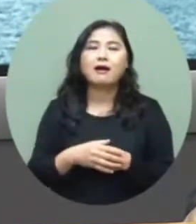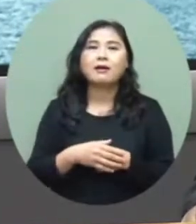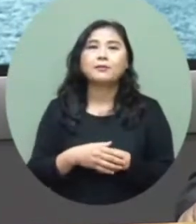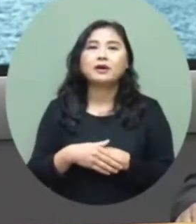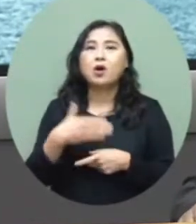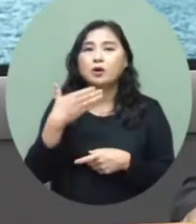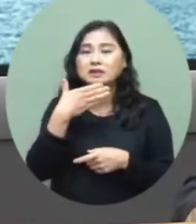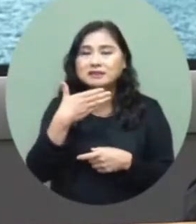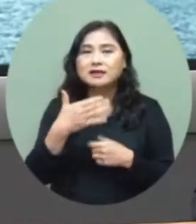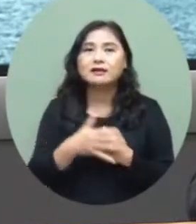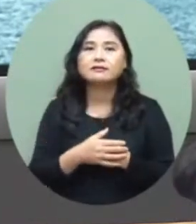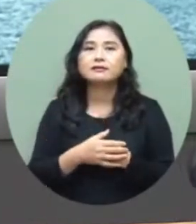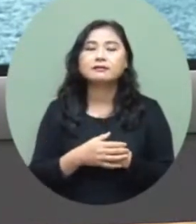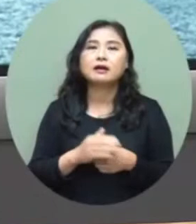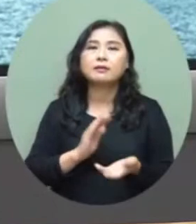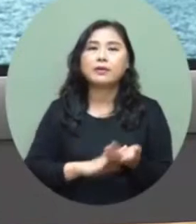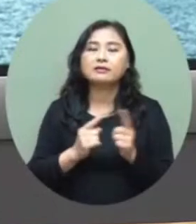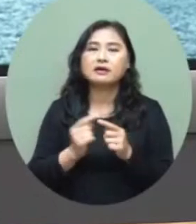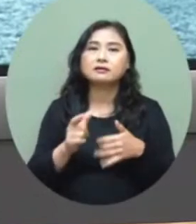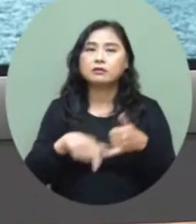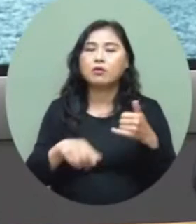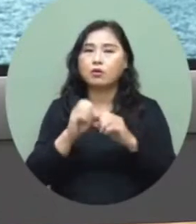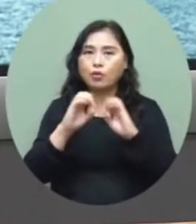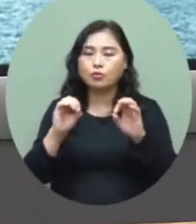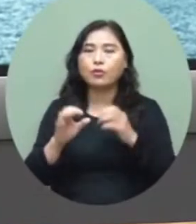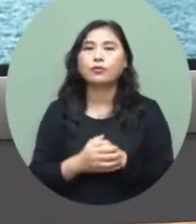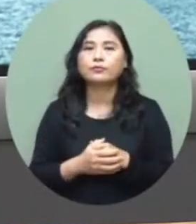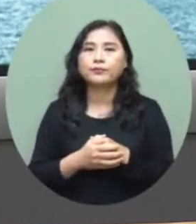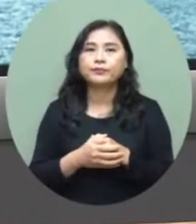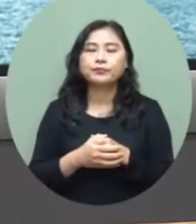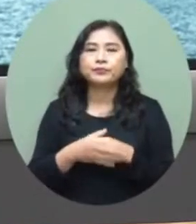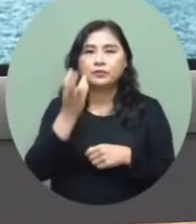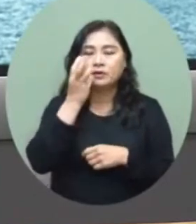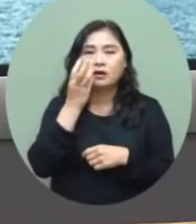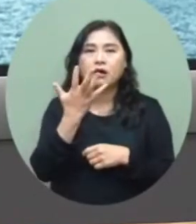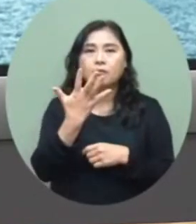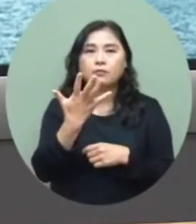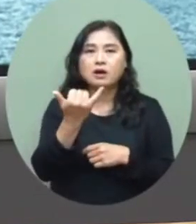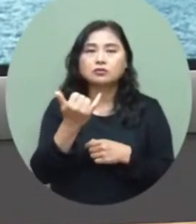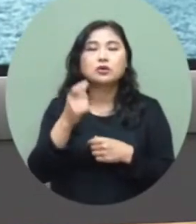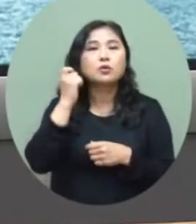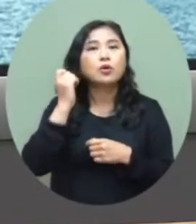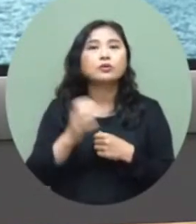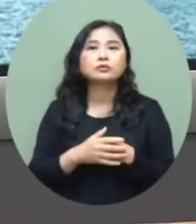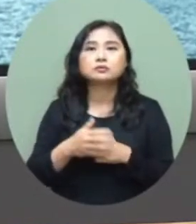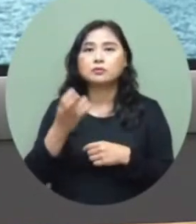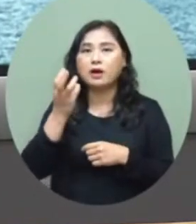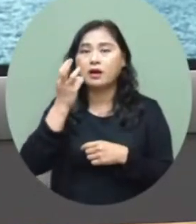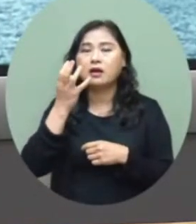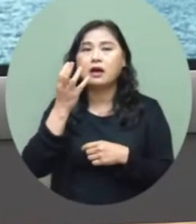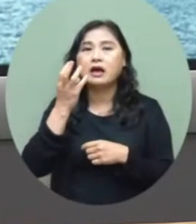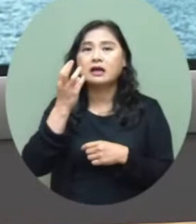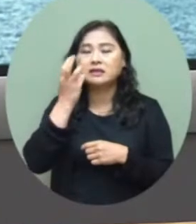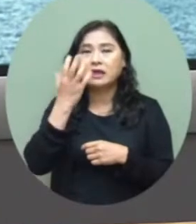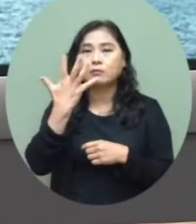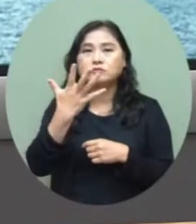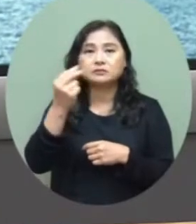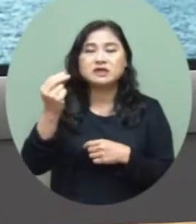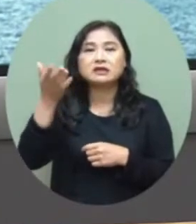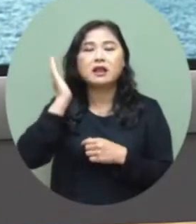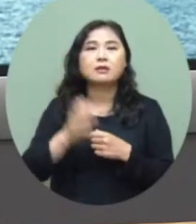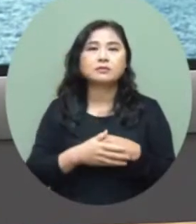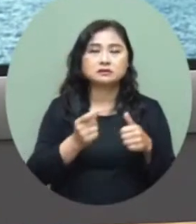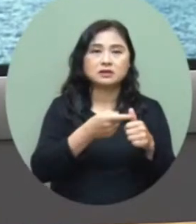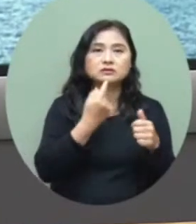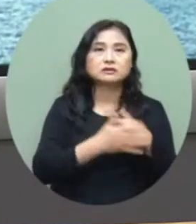were relatively young. And I'd like to share the details with you here. They were 56 female